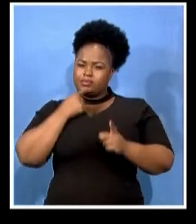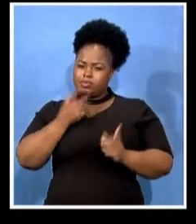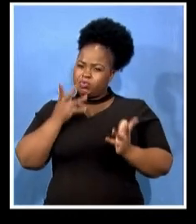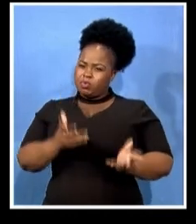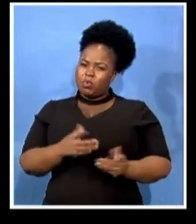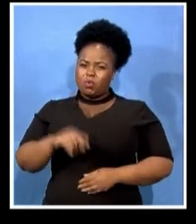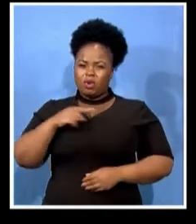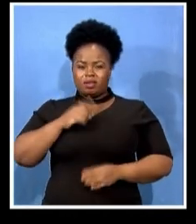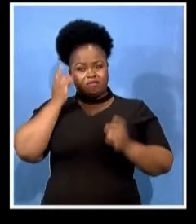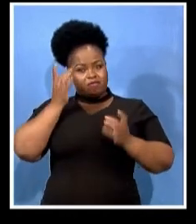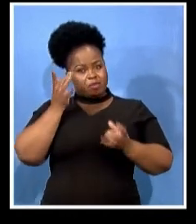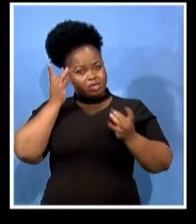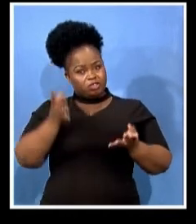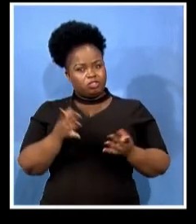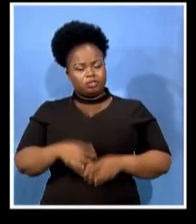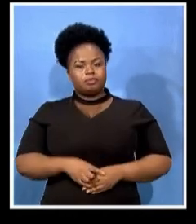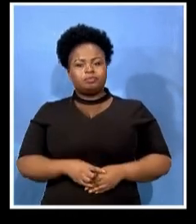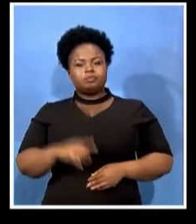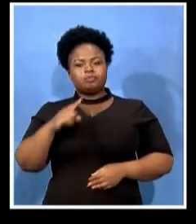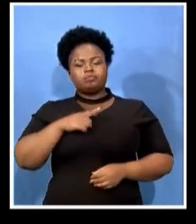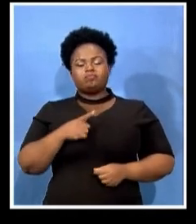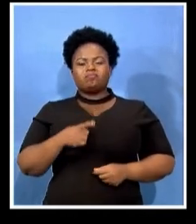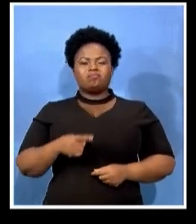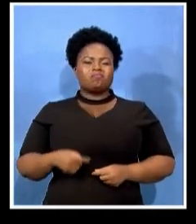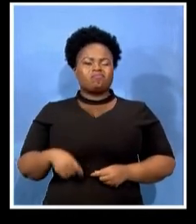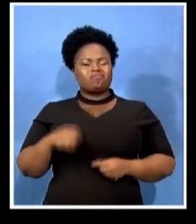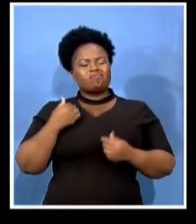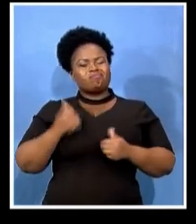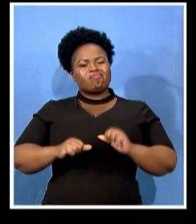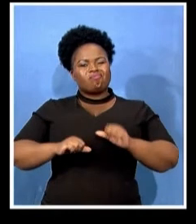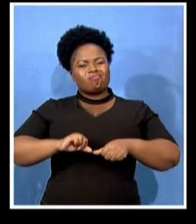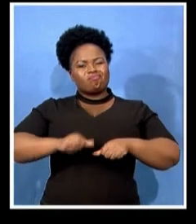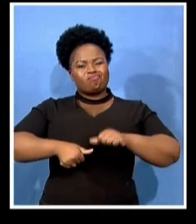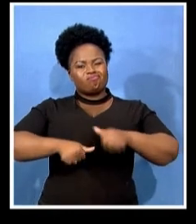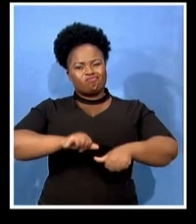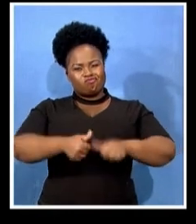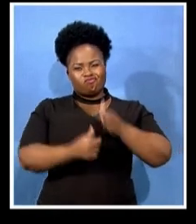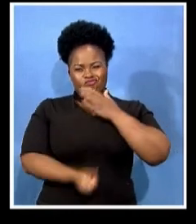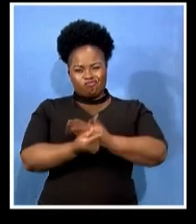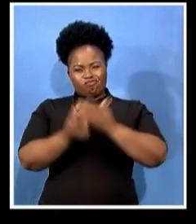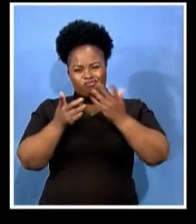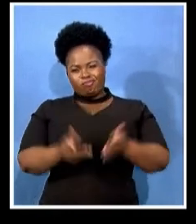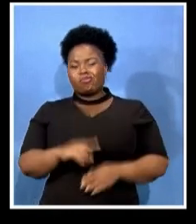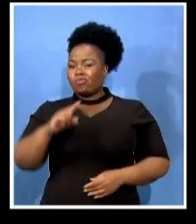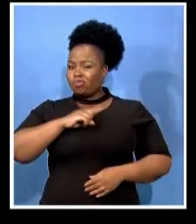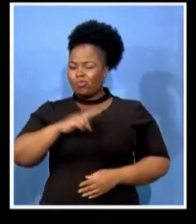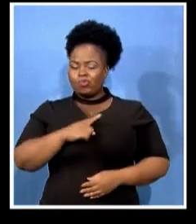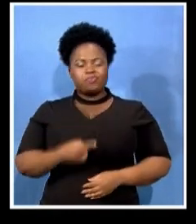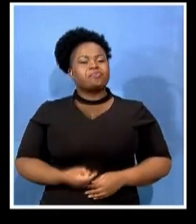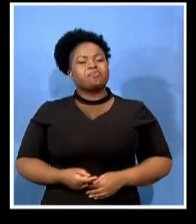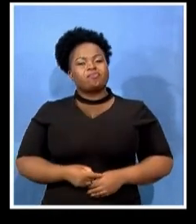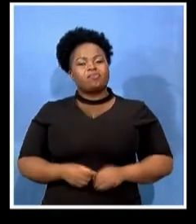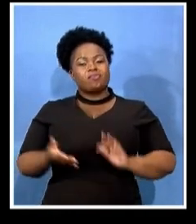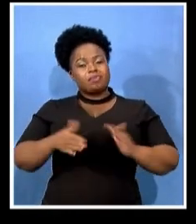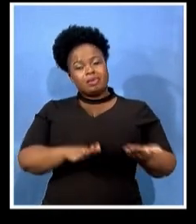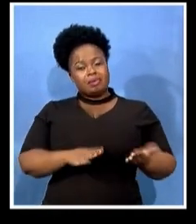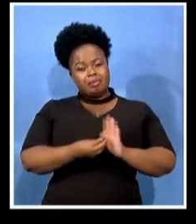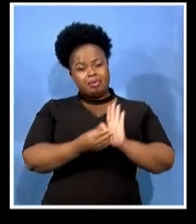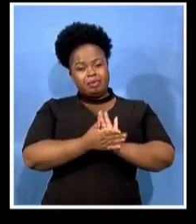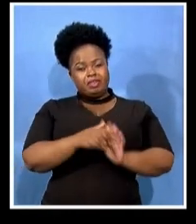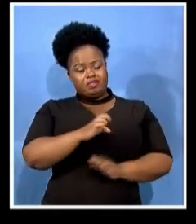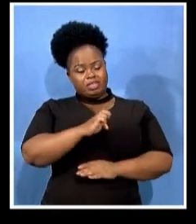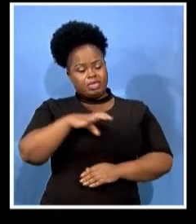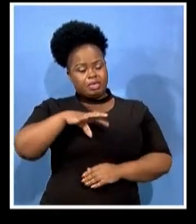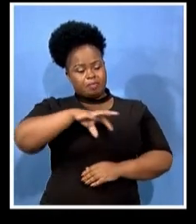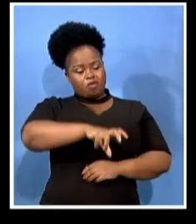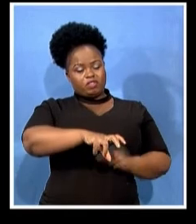recurring and is becoming a trend, really. For instance, the deaths that are recorded for Eastern Cape that has been mentioned last night, there was a note